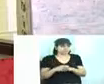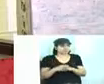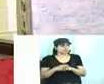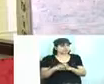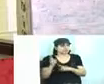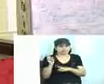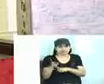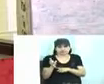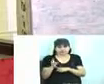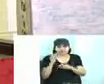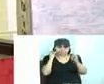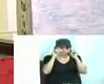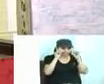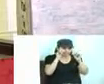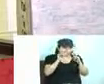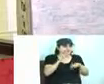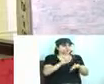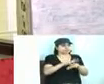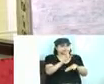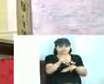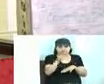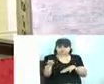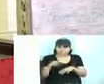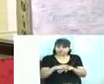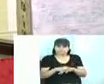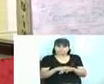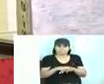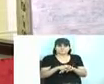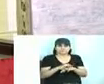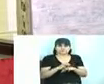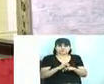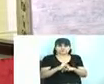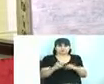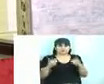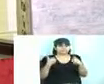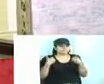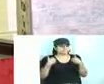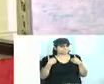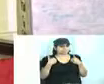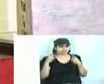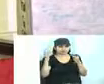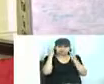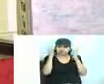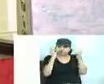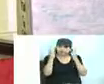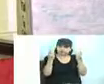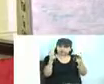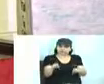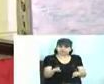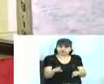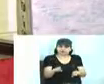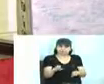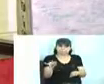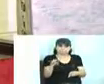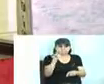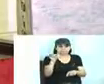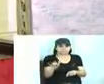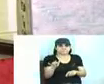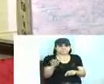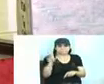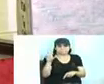in the courtyard on the 22nd. We've got the motivation, the vision going on. I believe it's actually July